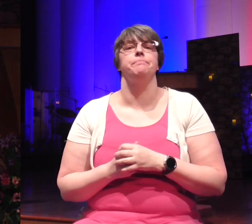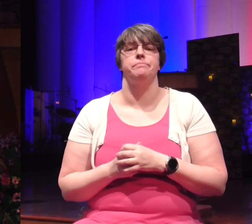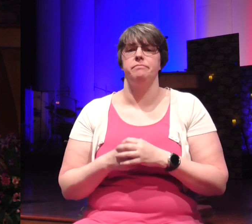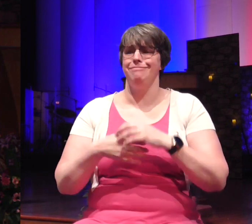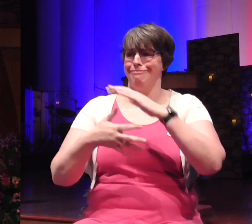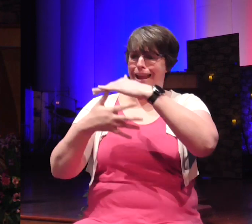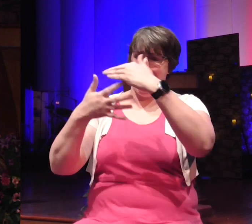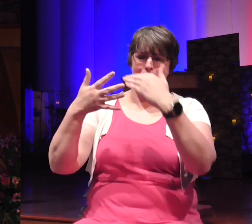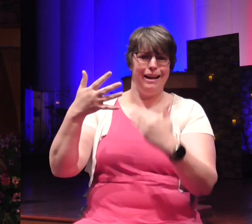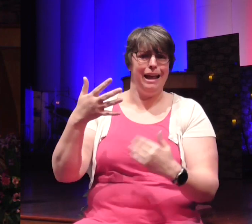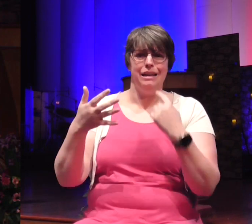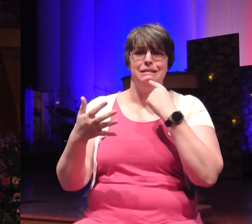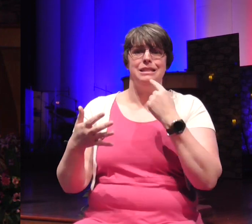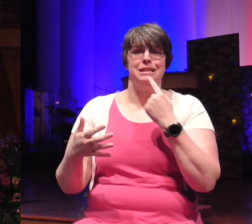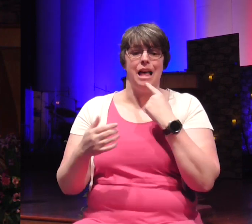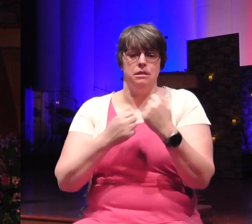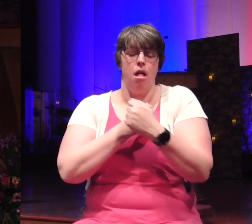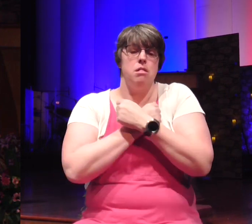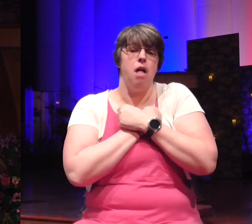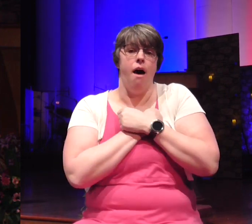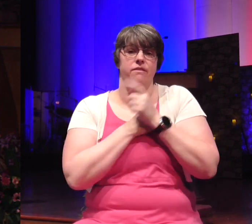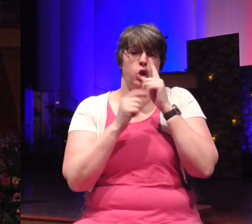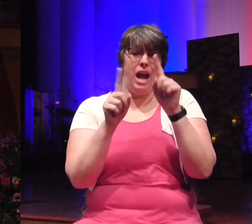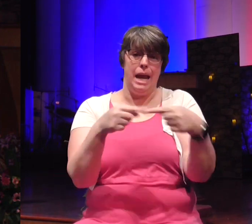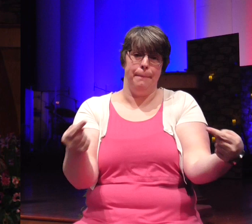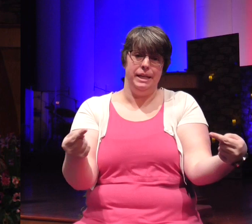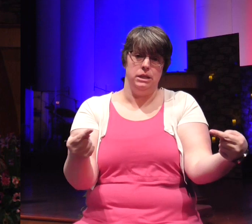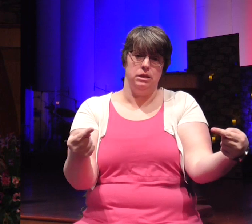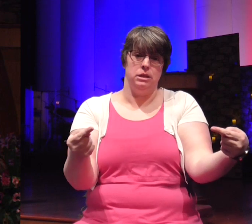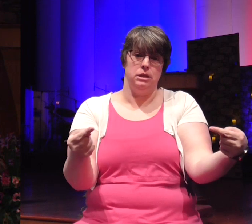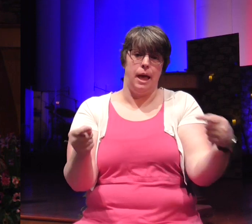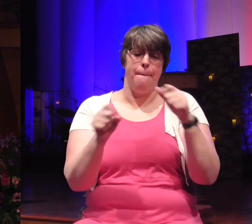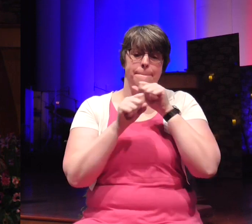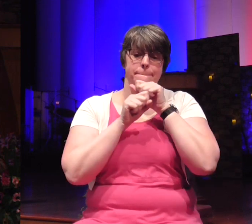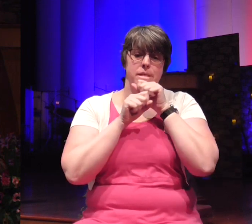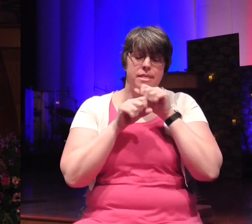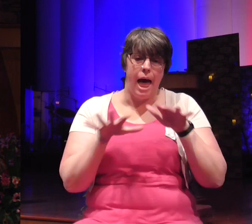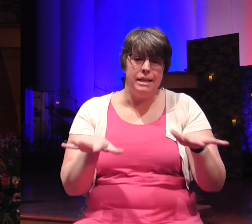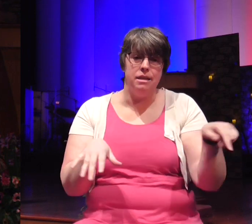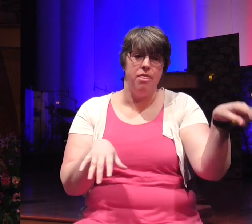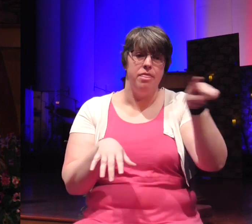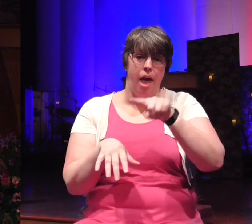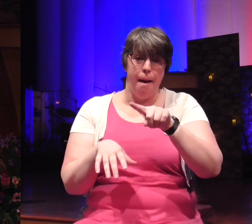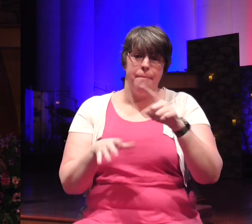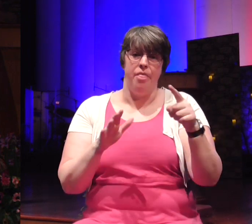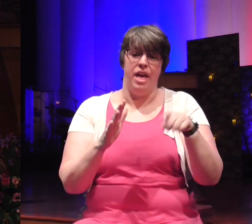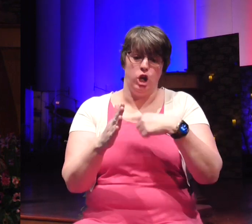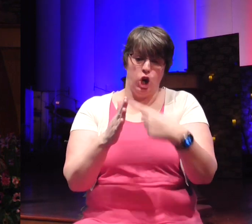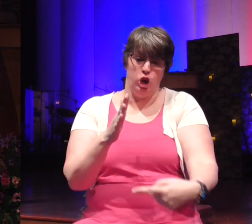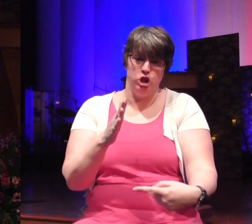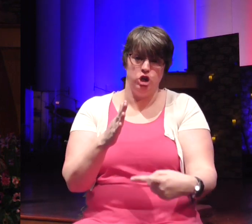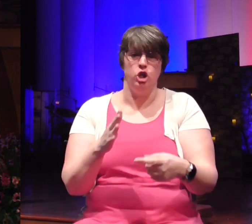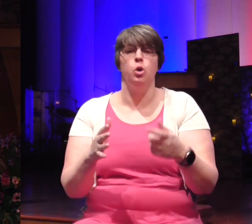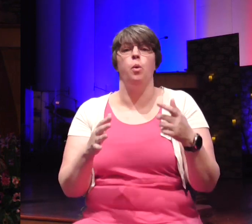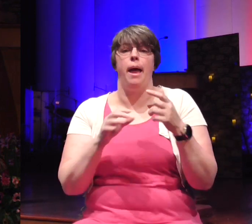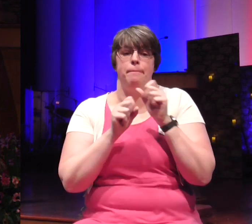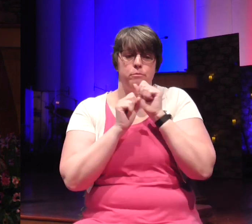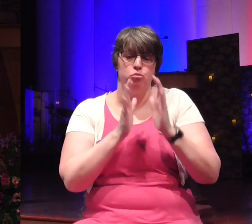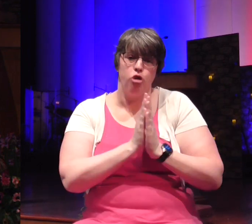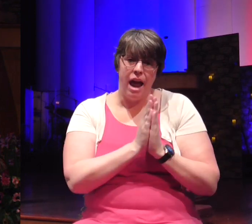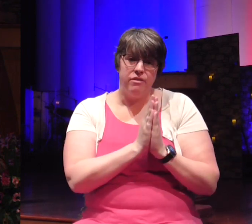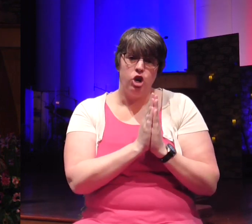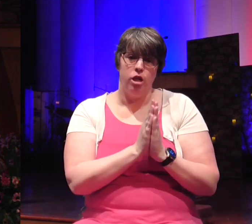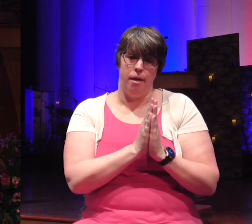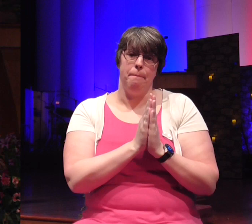seemed outrageous, but he would say, hey, love your enemies. Bless them that curse you, do good to them that hate you, and pray for them which